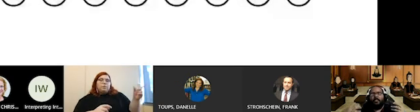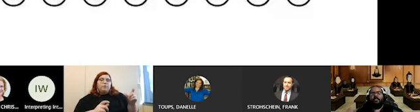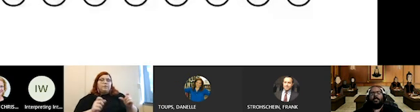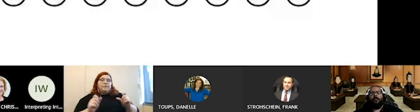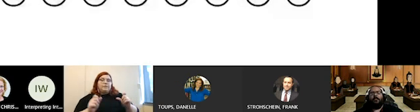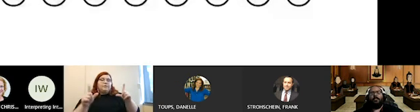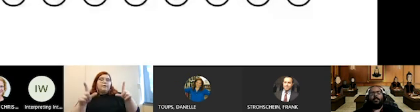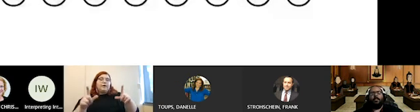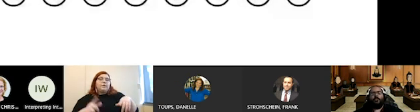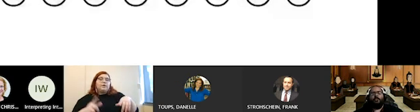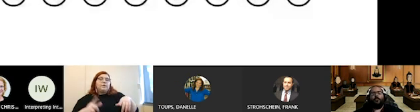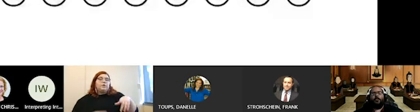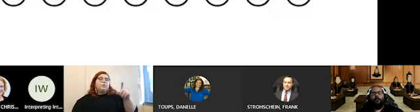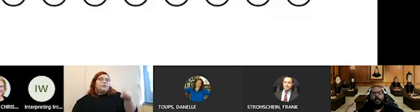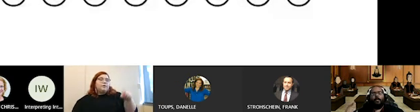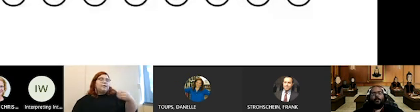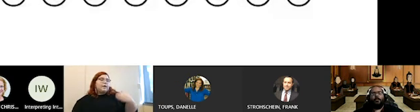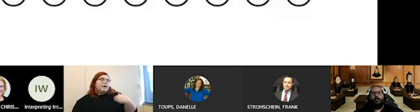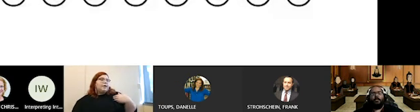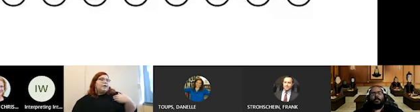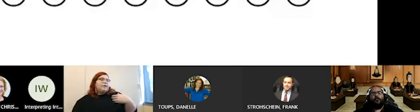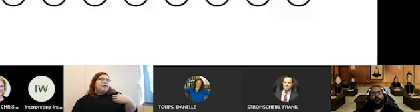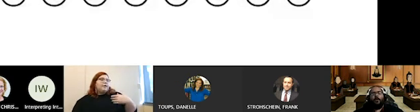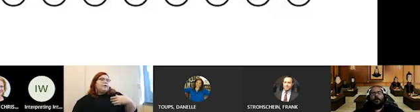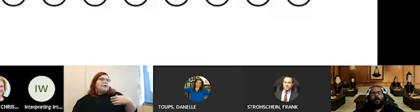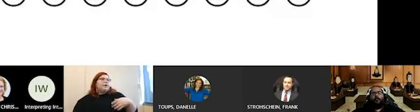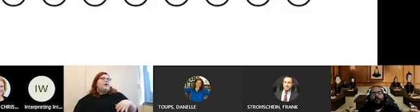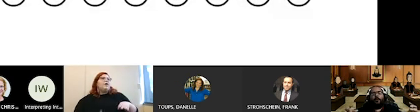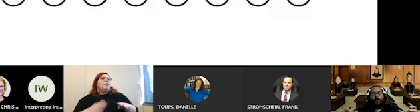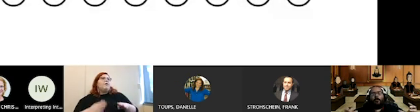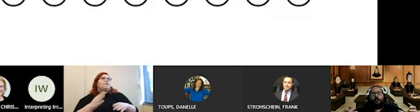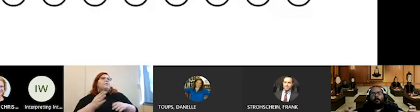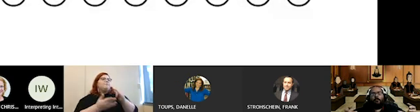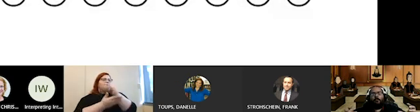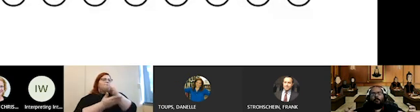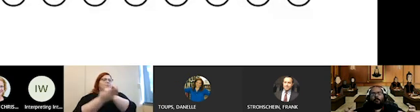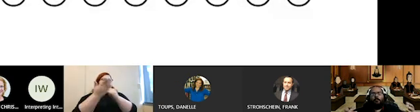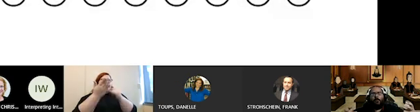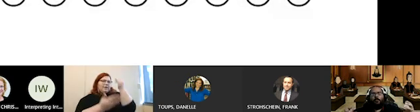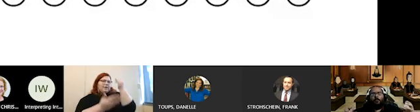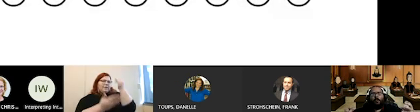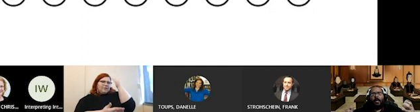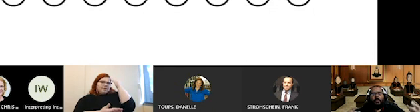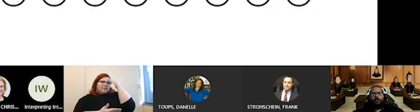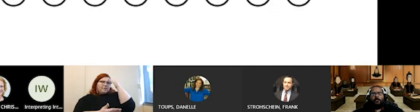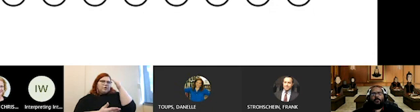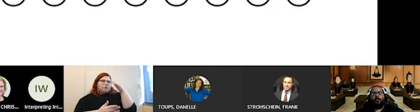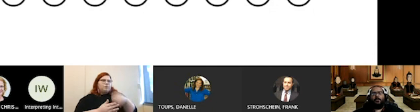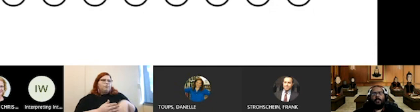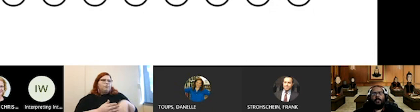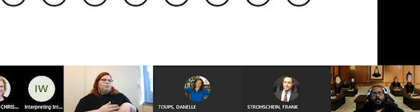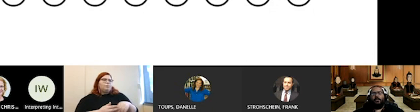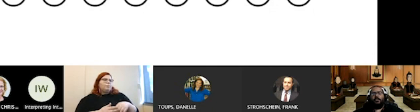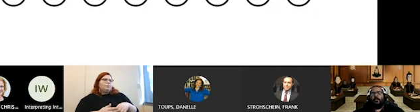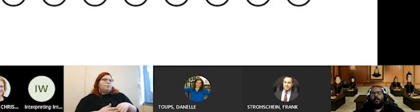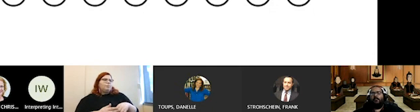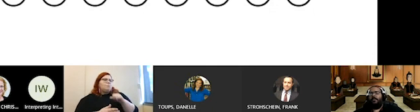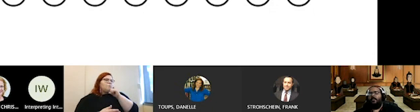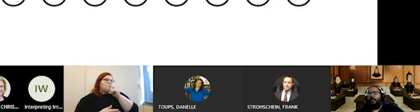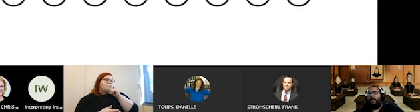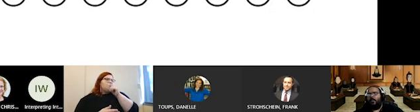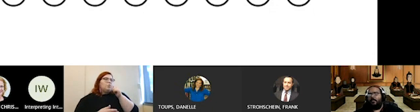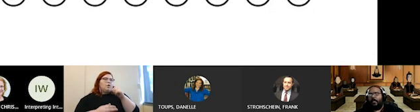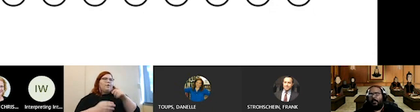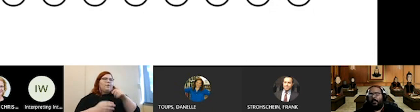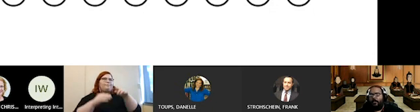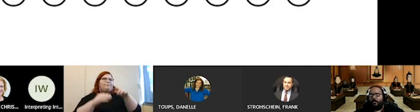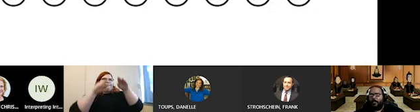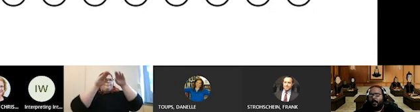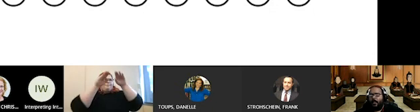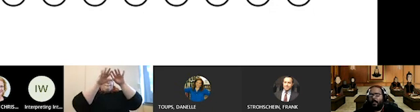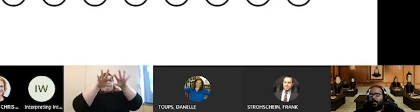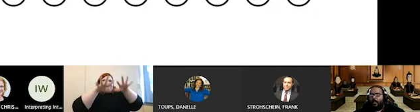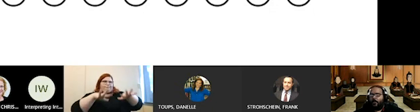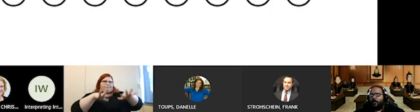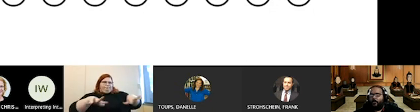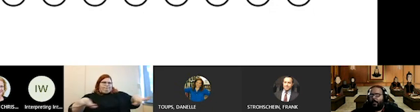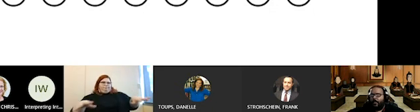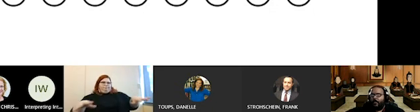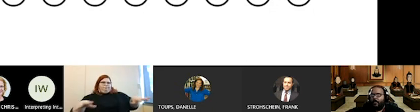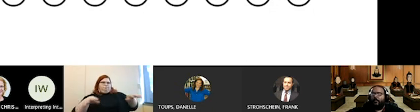the kind of design thinking to prevent yourself from, writing your story into something that looks like